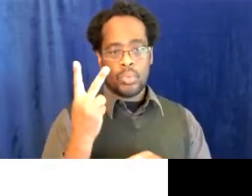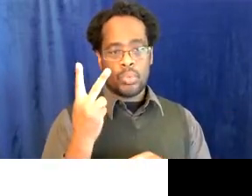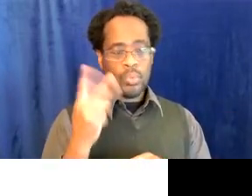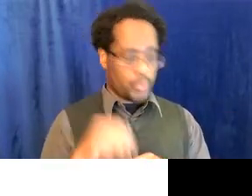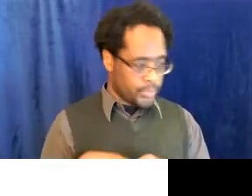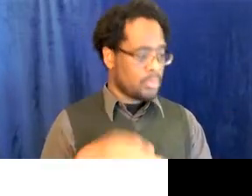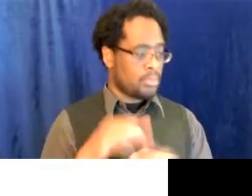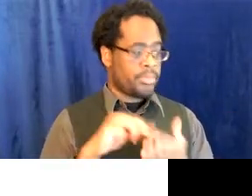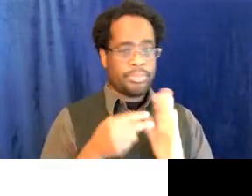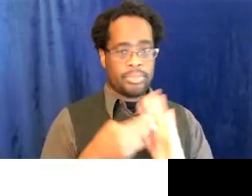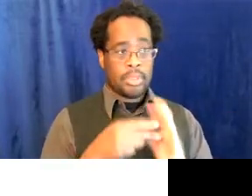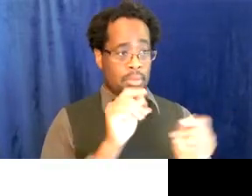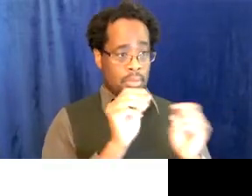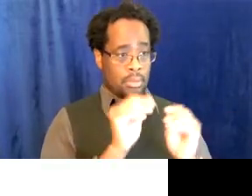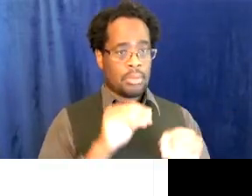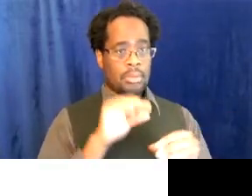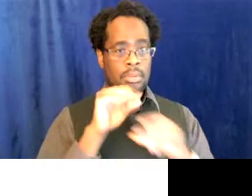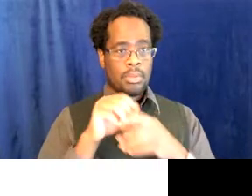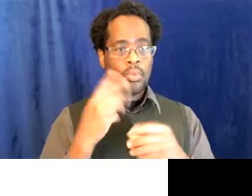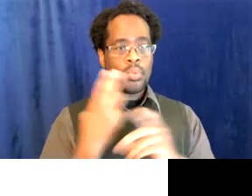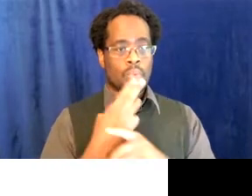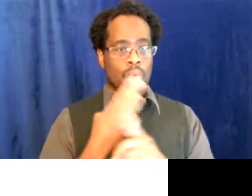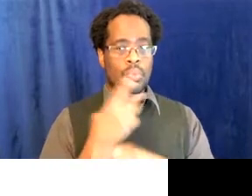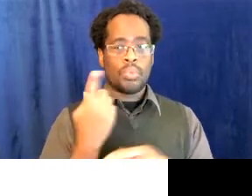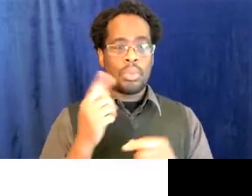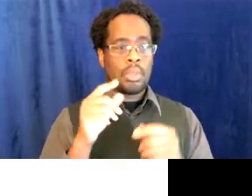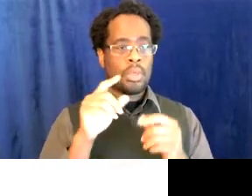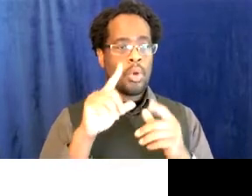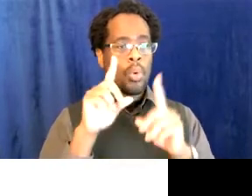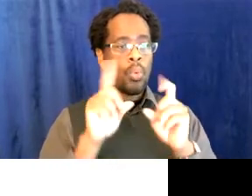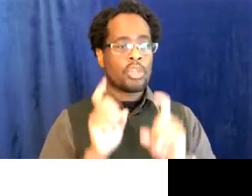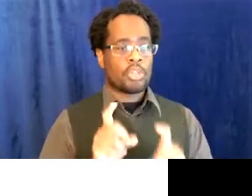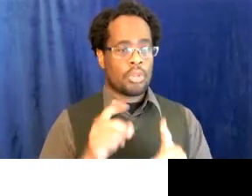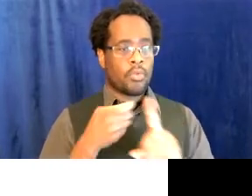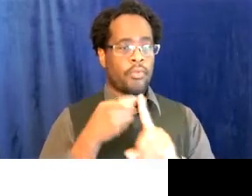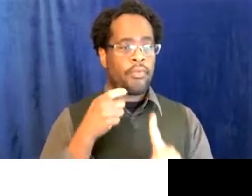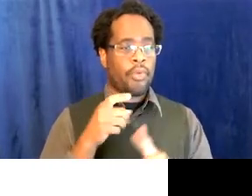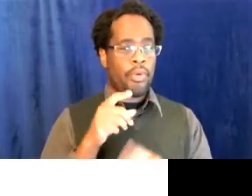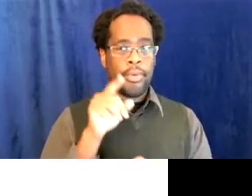reactions based on that. Then on phase 2, we'll have